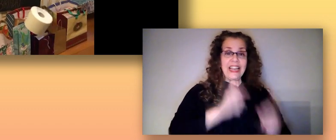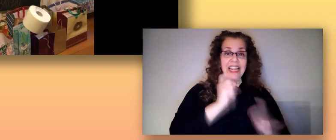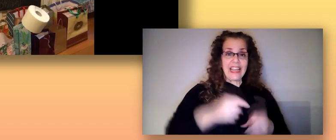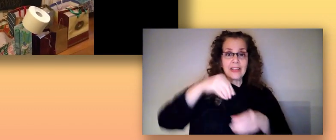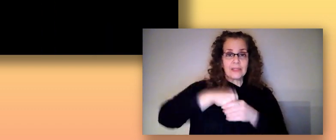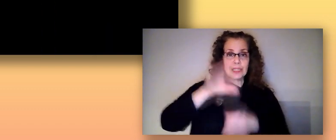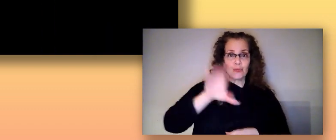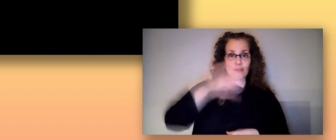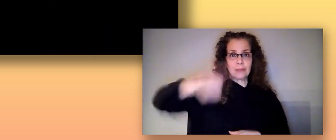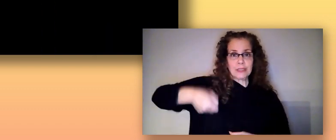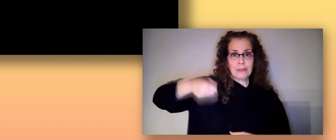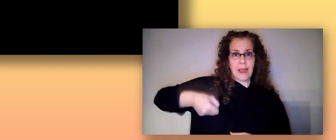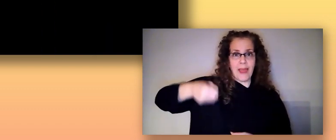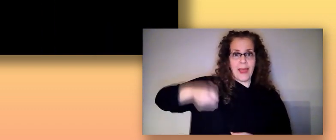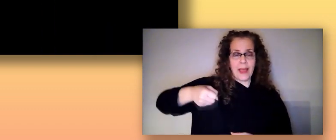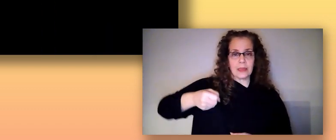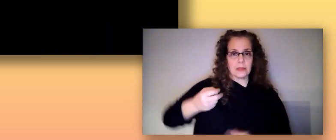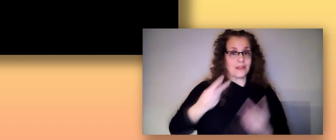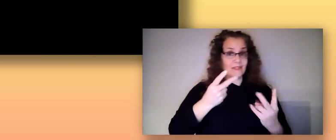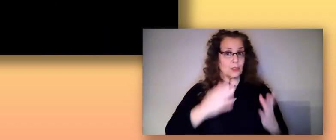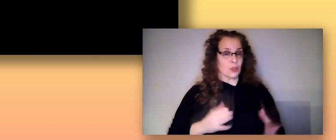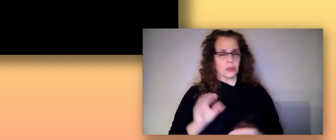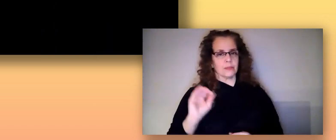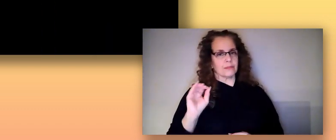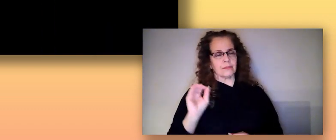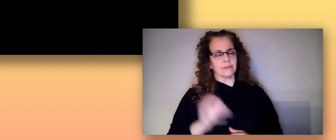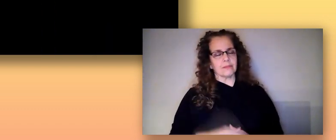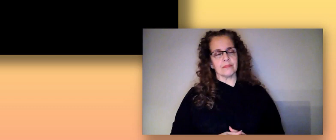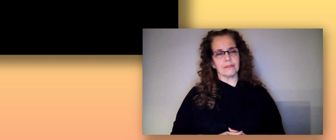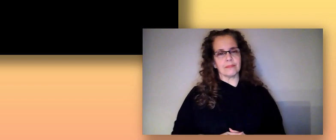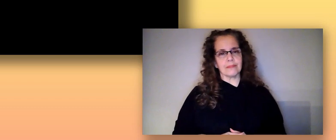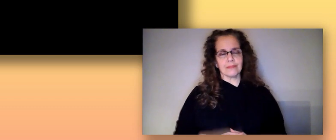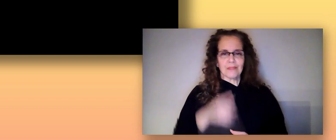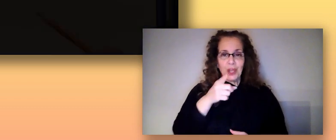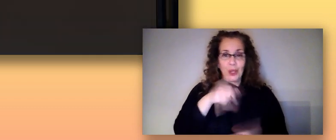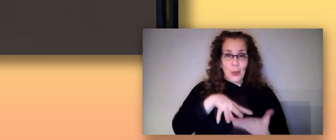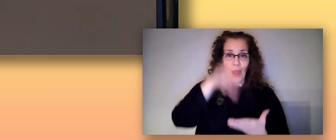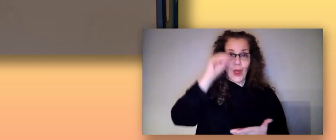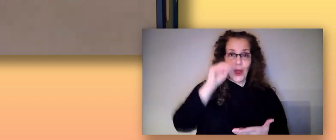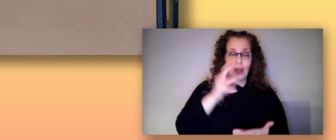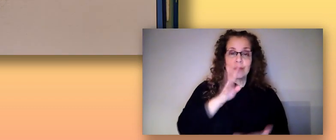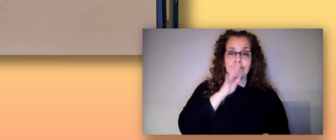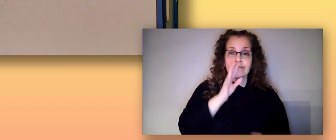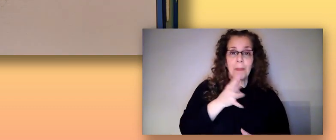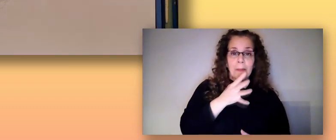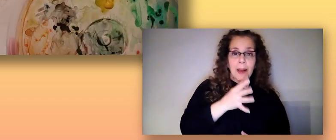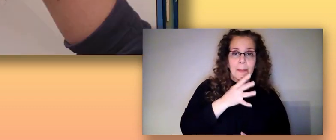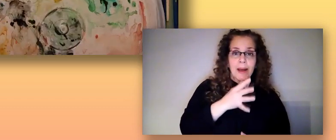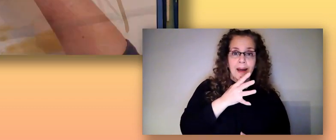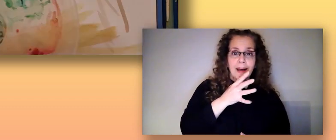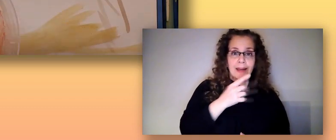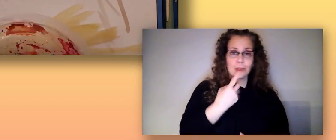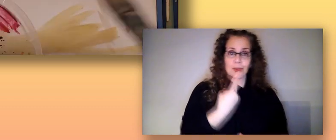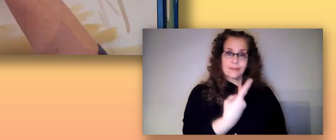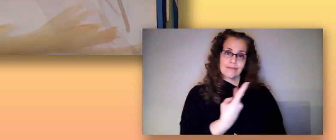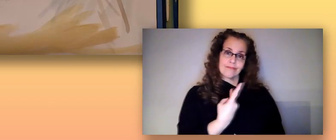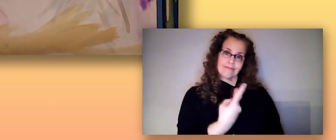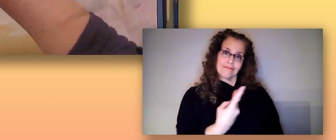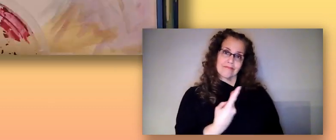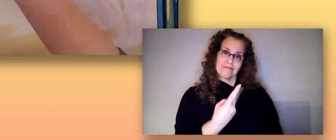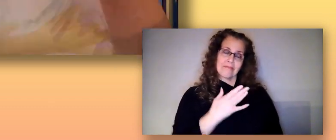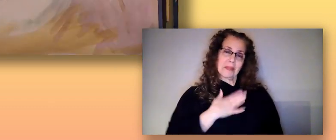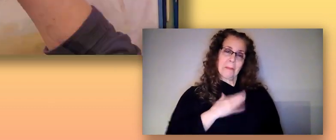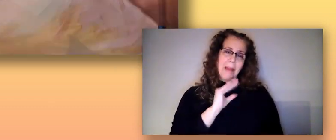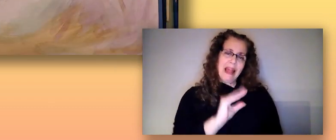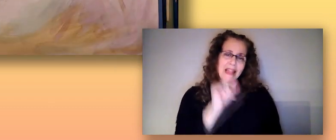Christmas bags. There were no guests. You learned how to say mama, alone in a room with me. My little